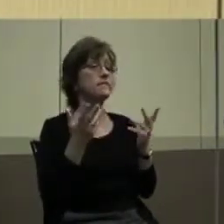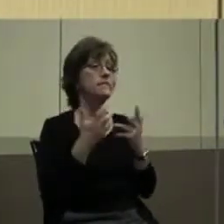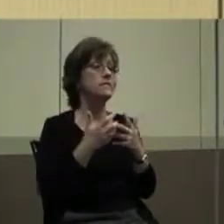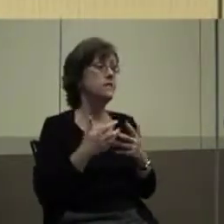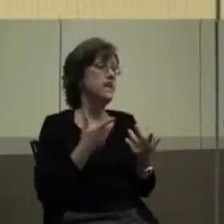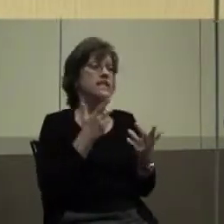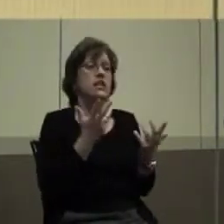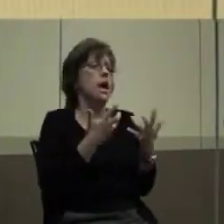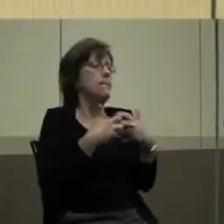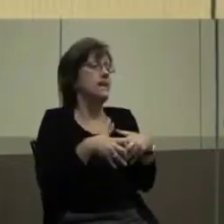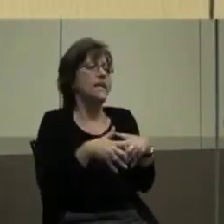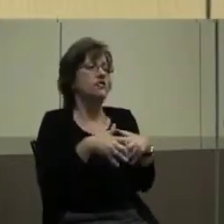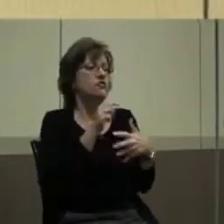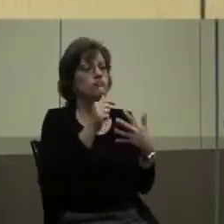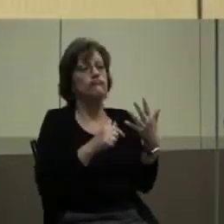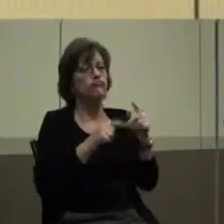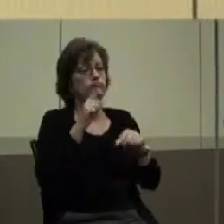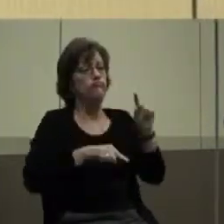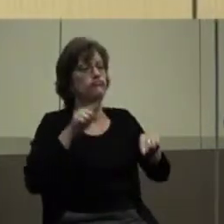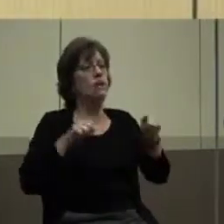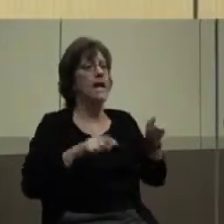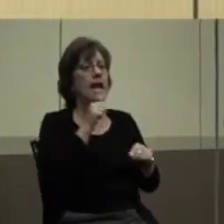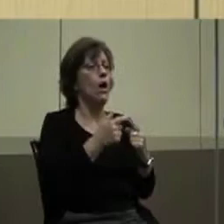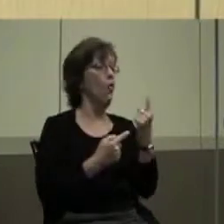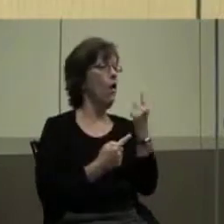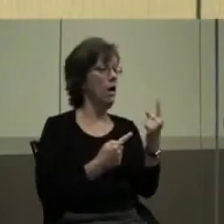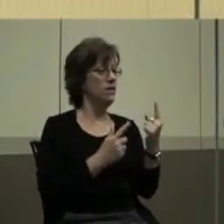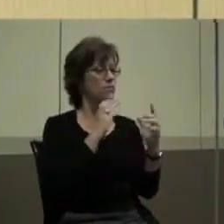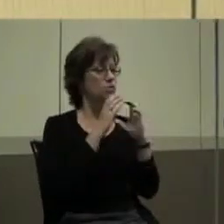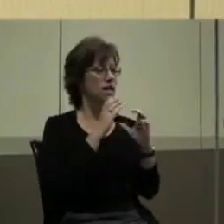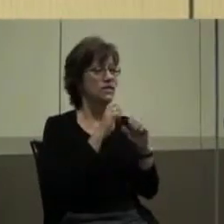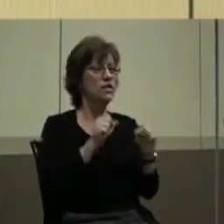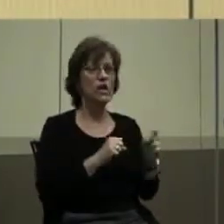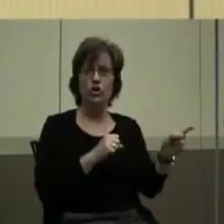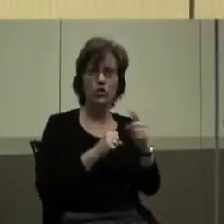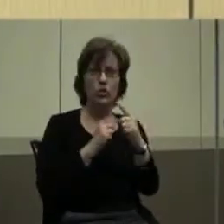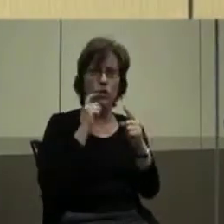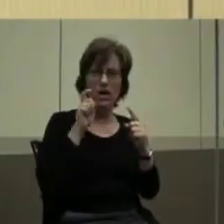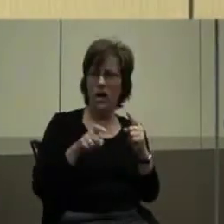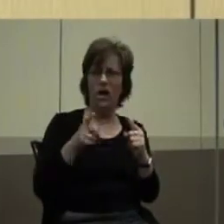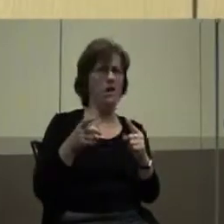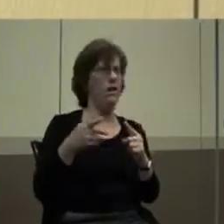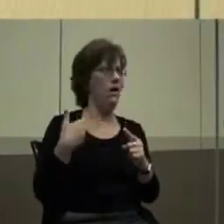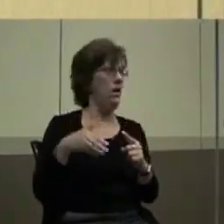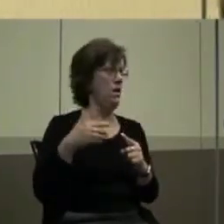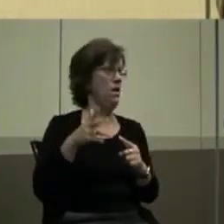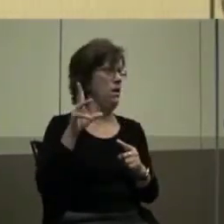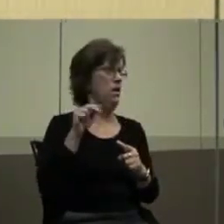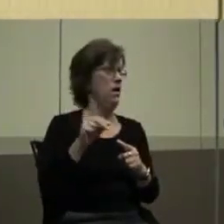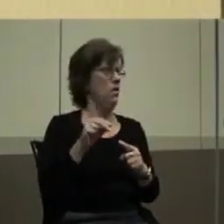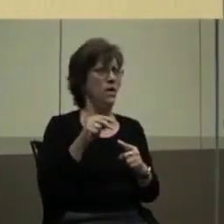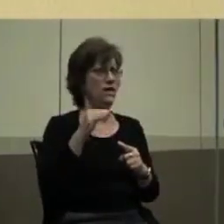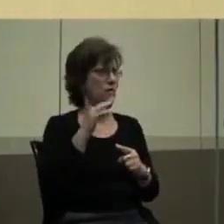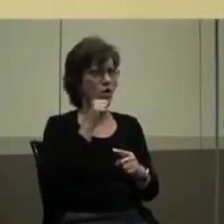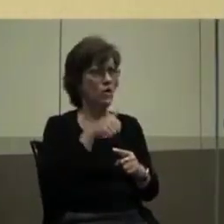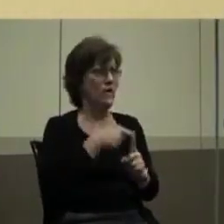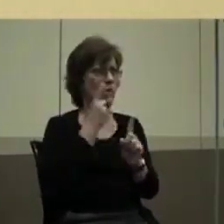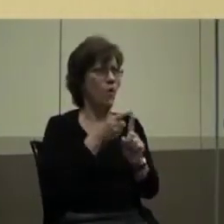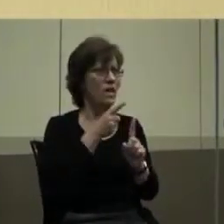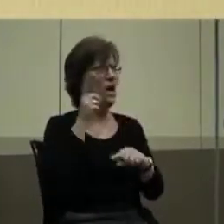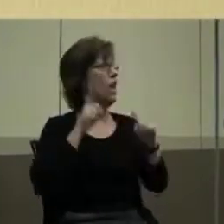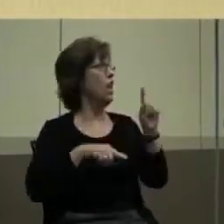consistent communication system. You guys will recognize right away that that's a big deal when somebody doesn't have a communication system. And he's